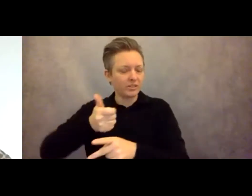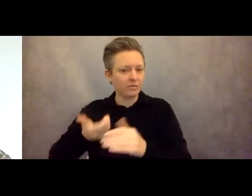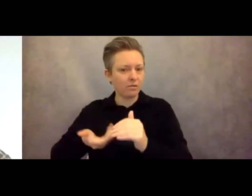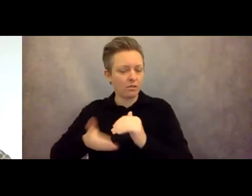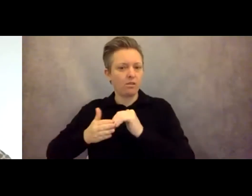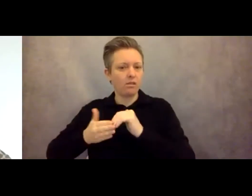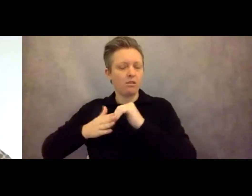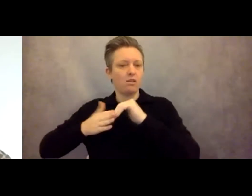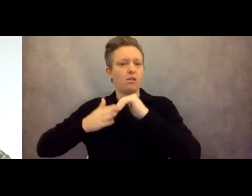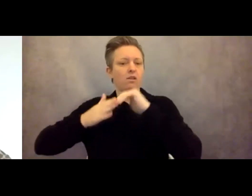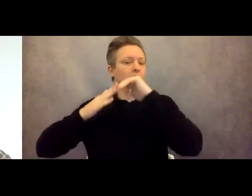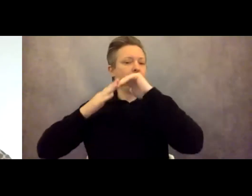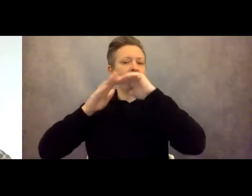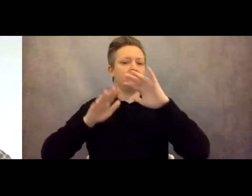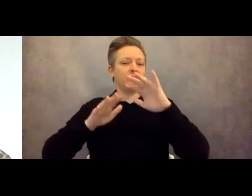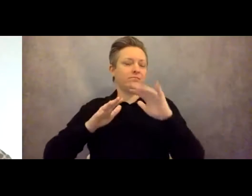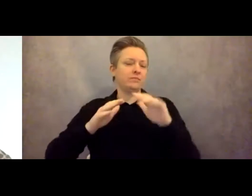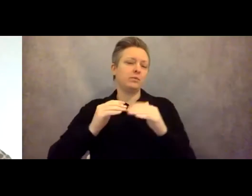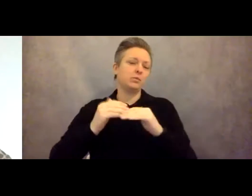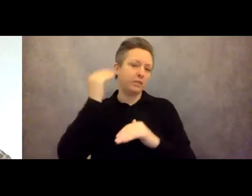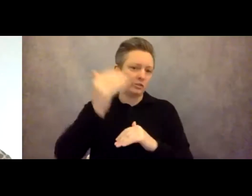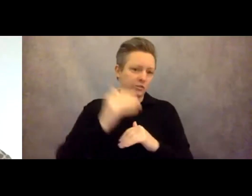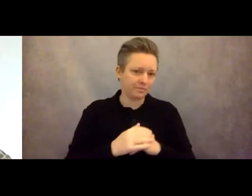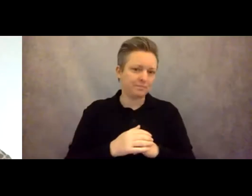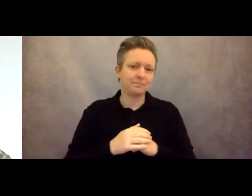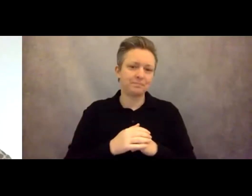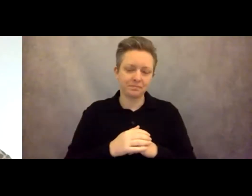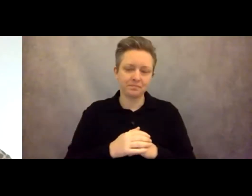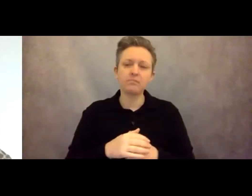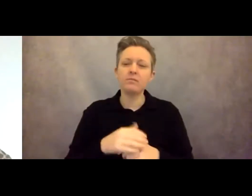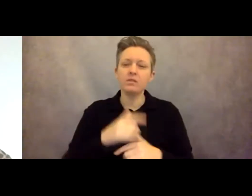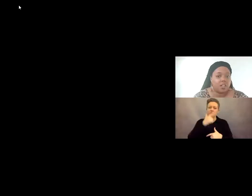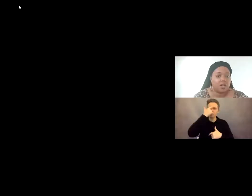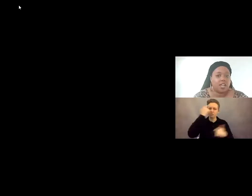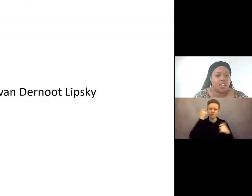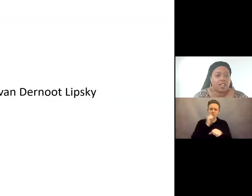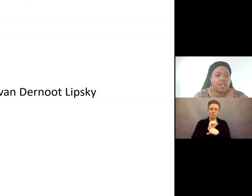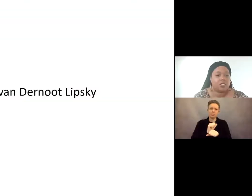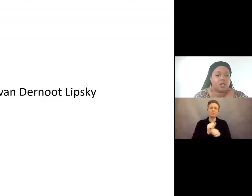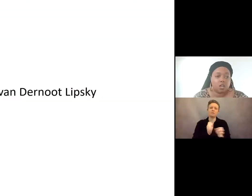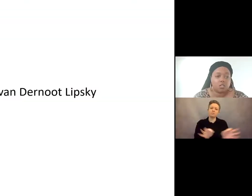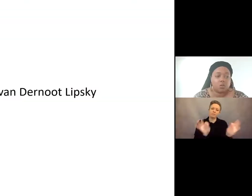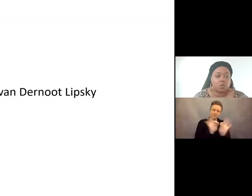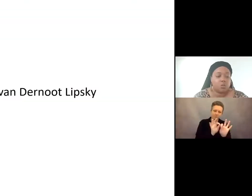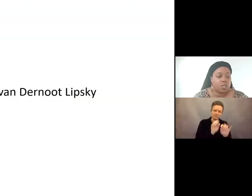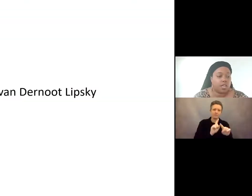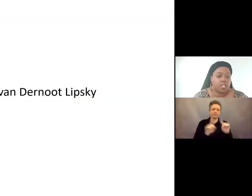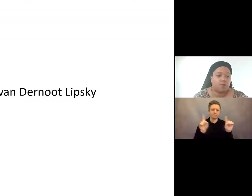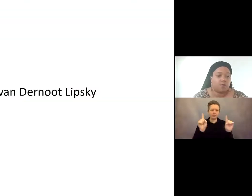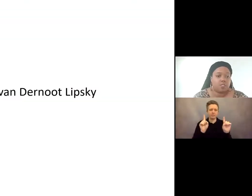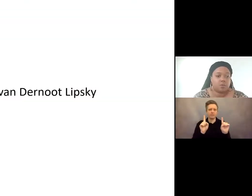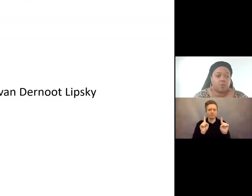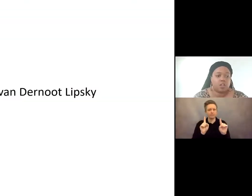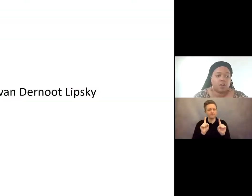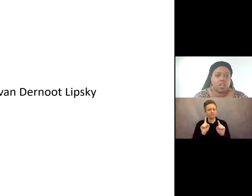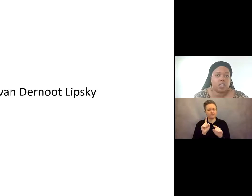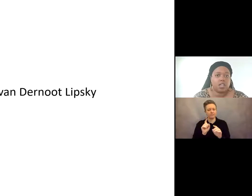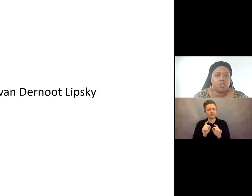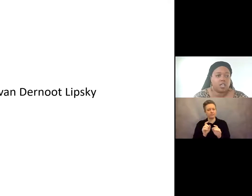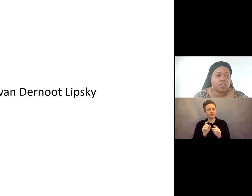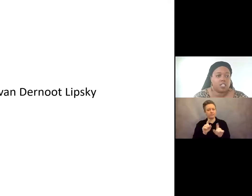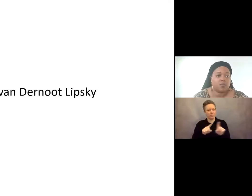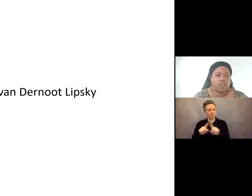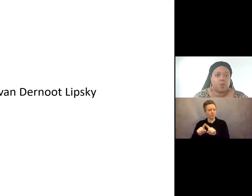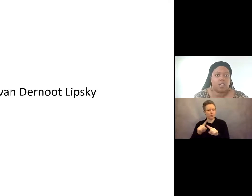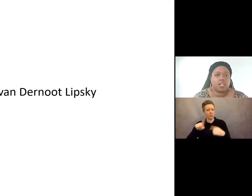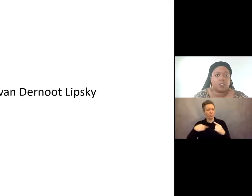trauma work, it's important, but it's important to, when you're being a good ally, to also do that self-investment work